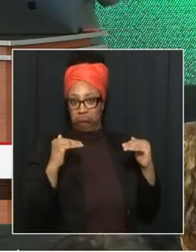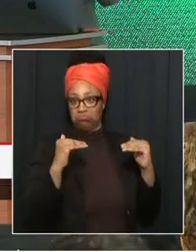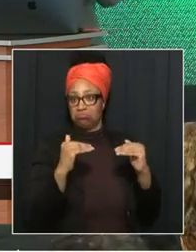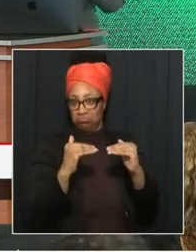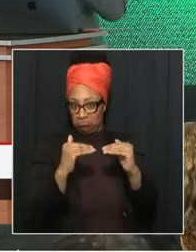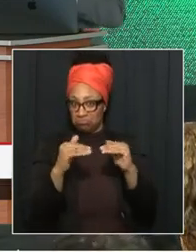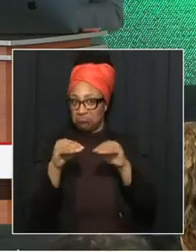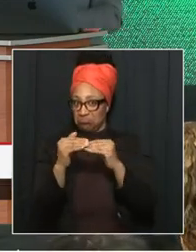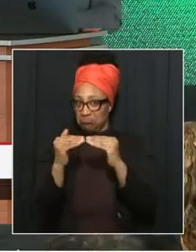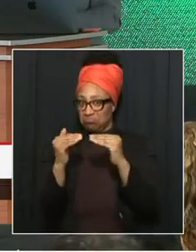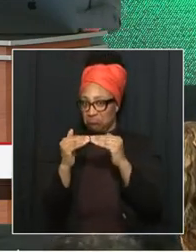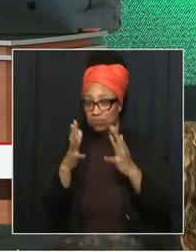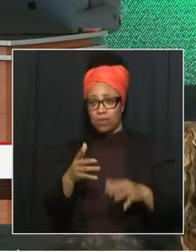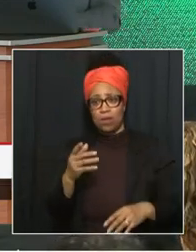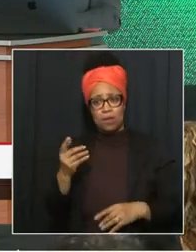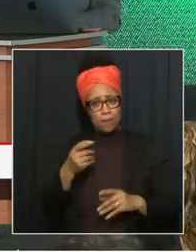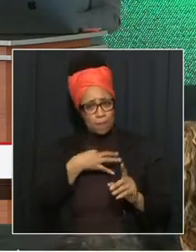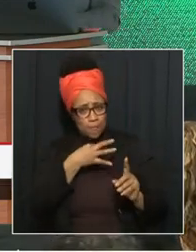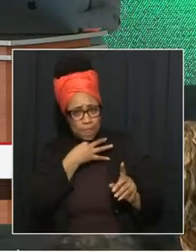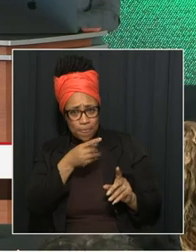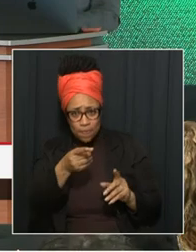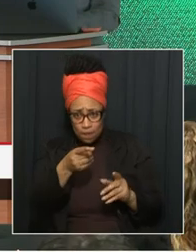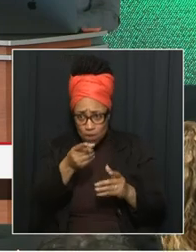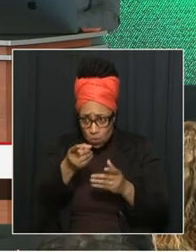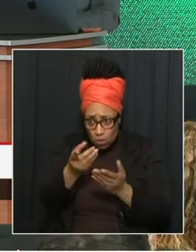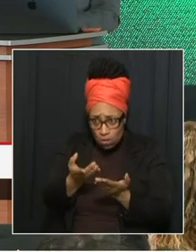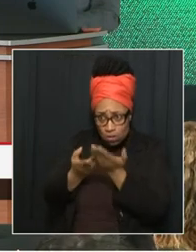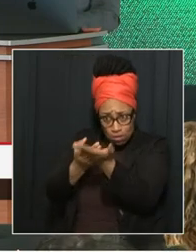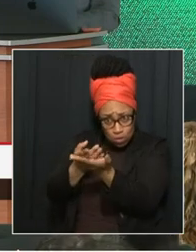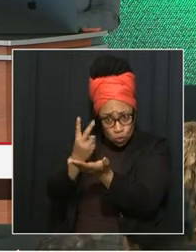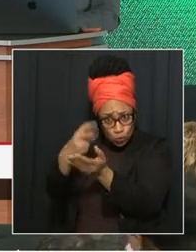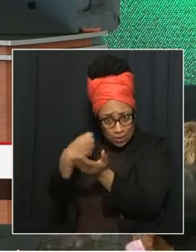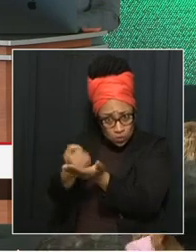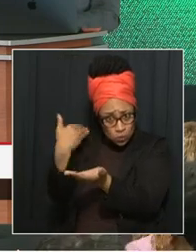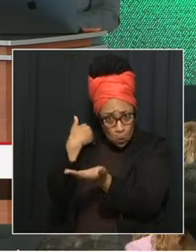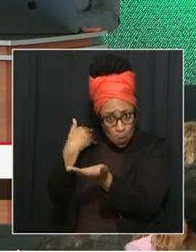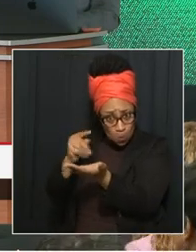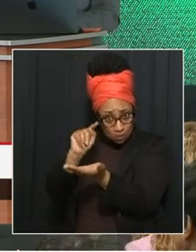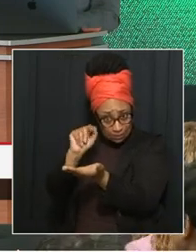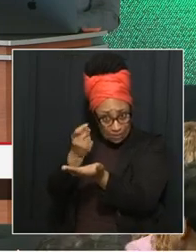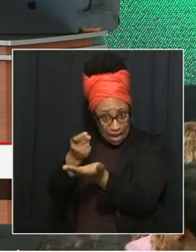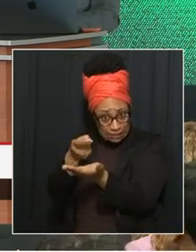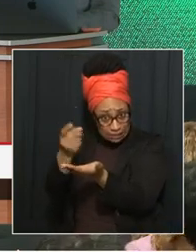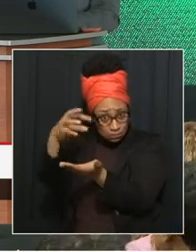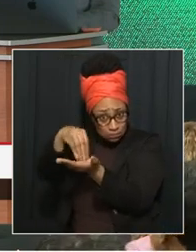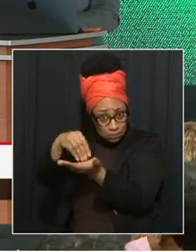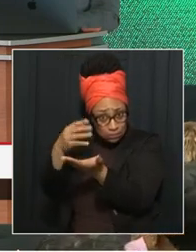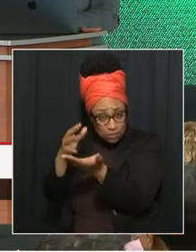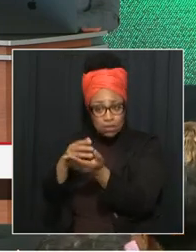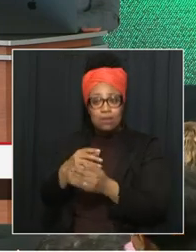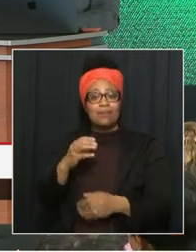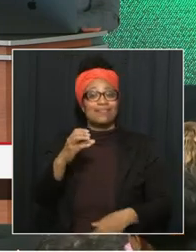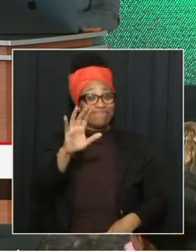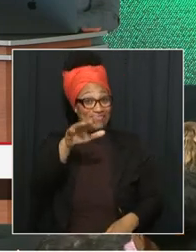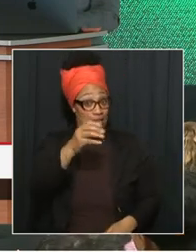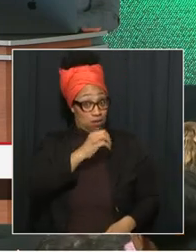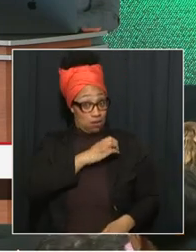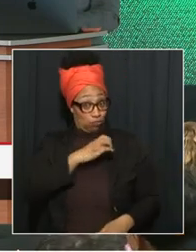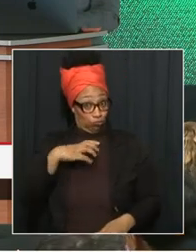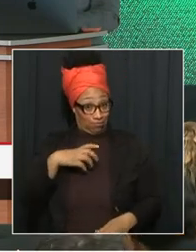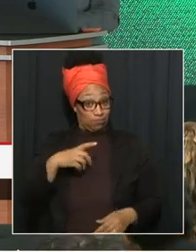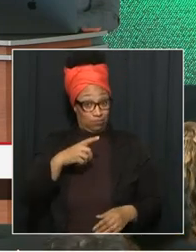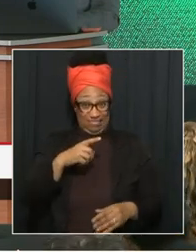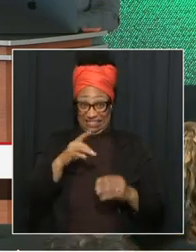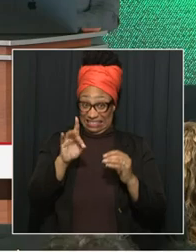did propose a property tax change for homes, I think, assessed over $2 million